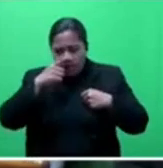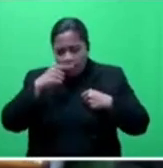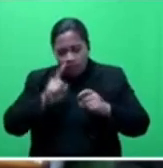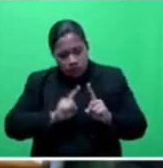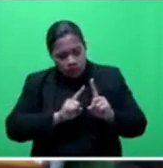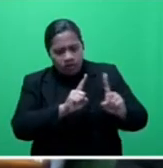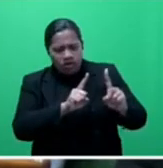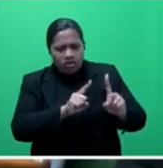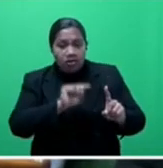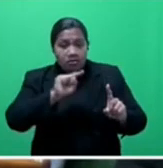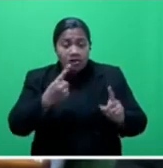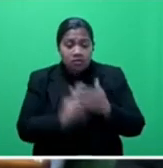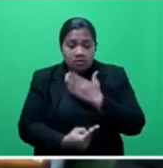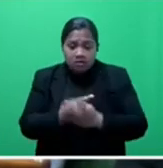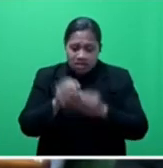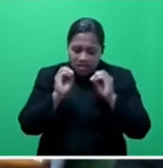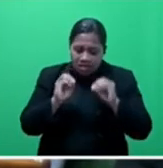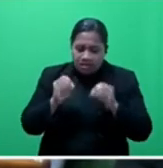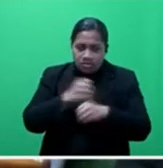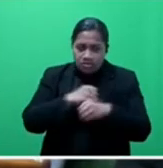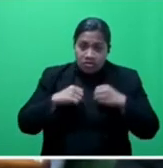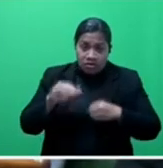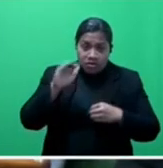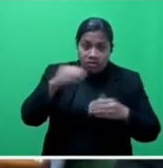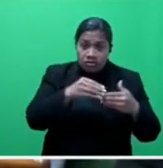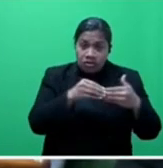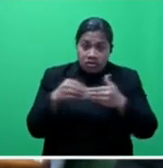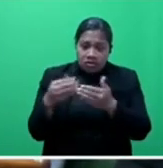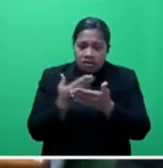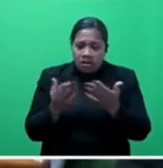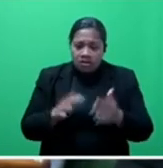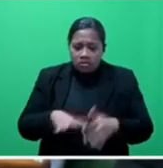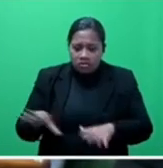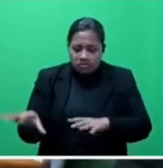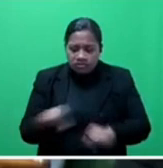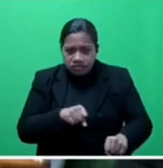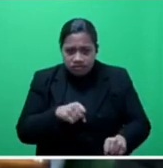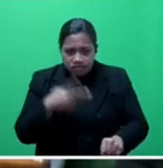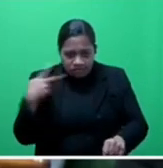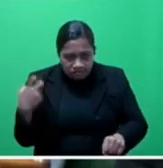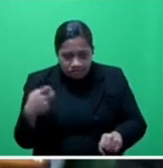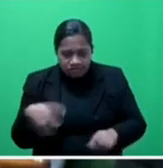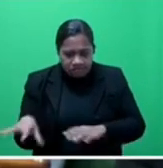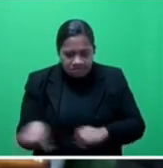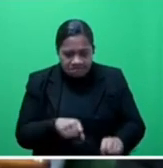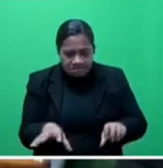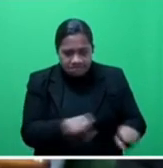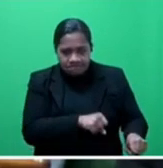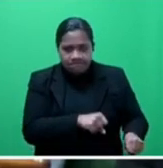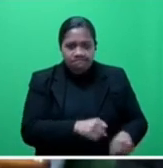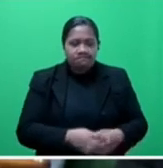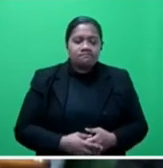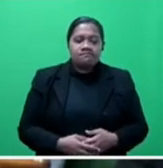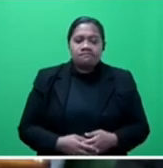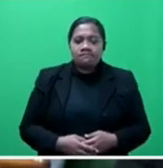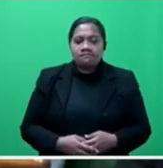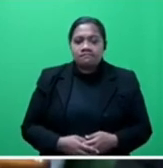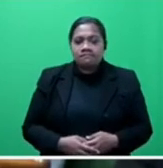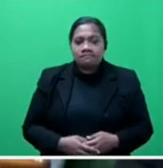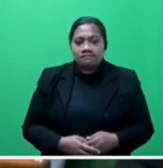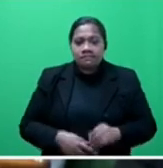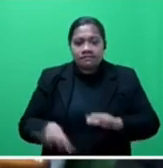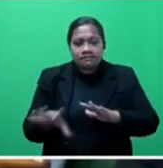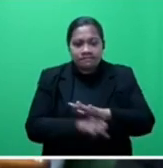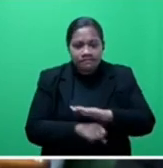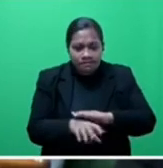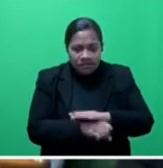they teach our future leaders the art of stealing, of conniving, of cronyism and nepotism. And there